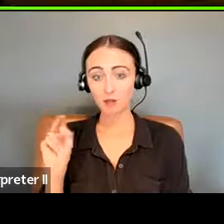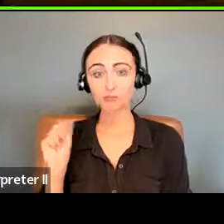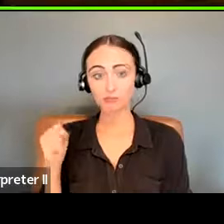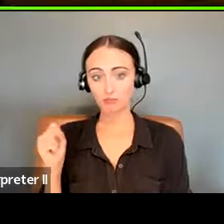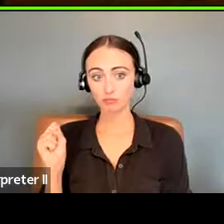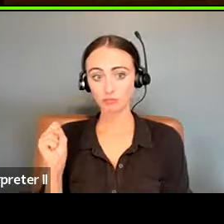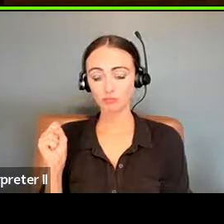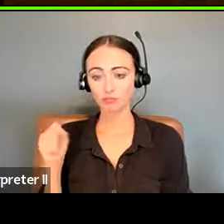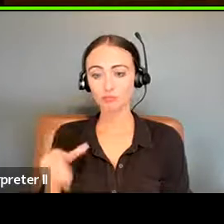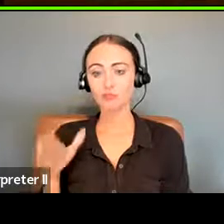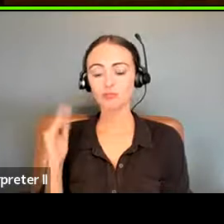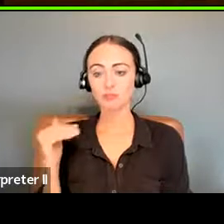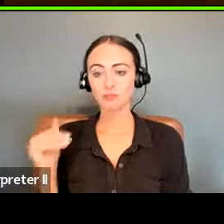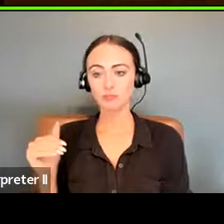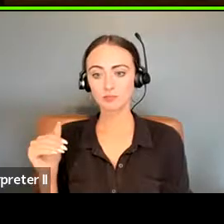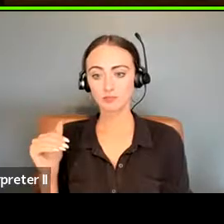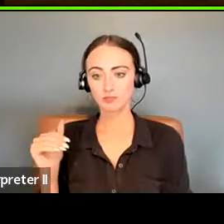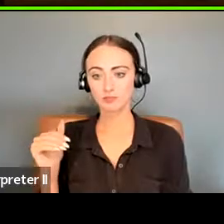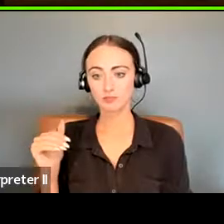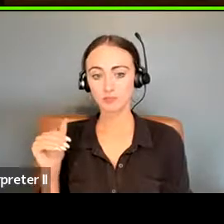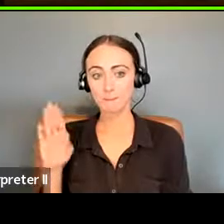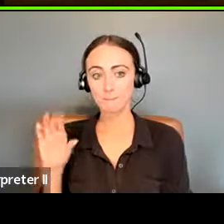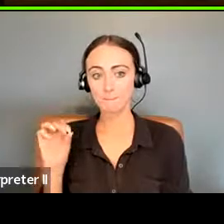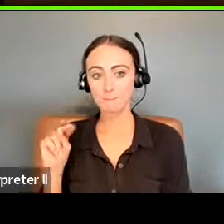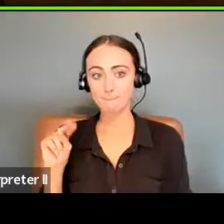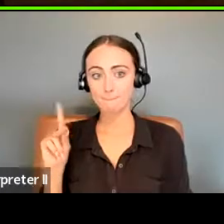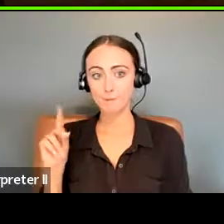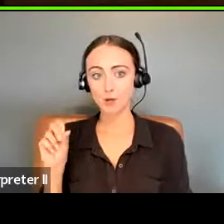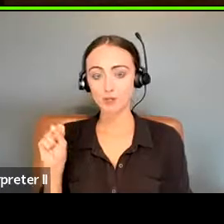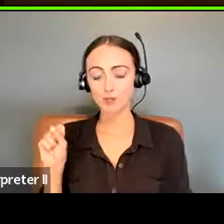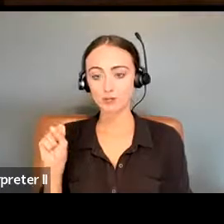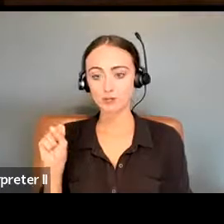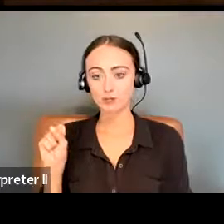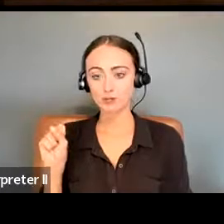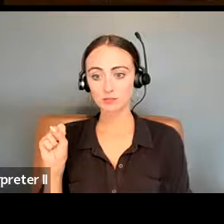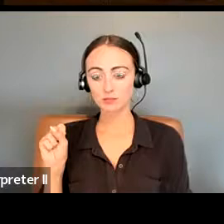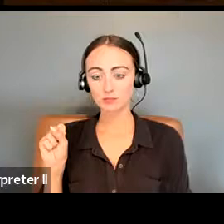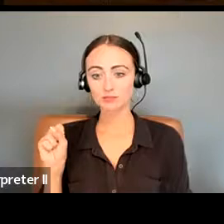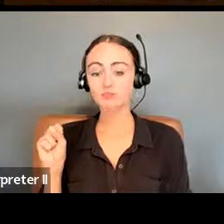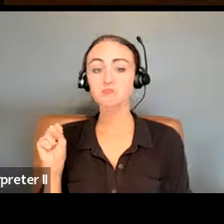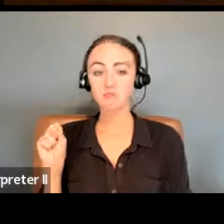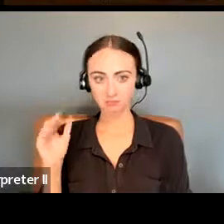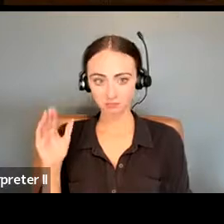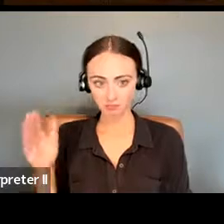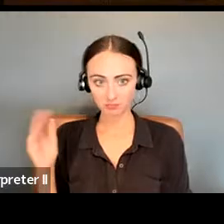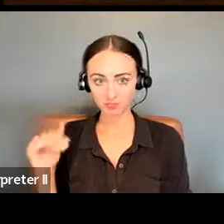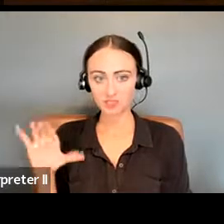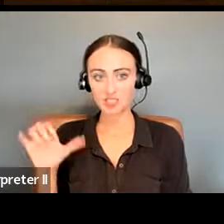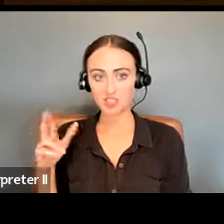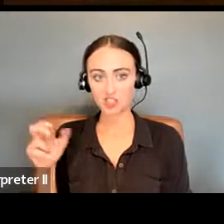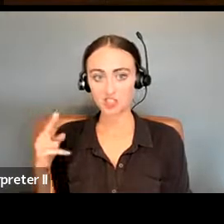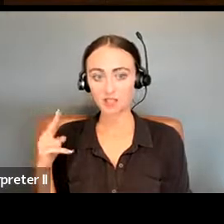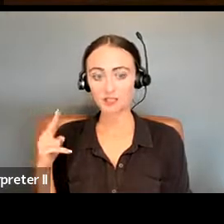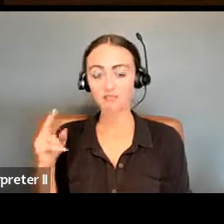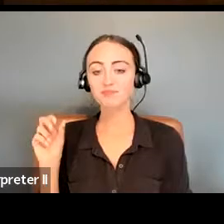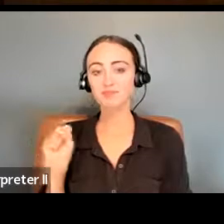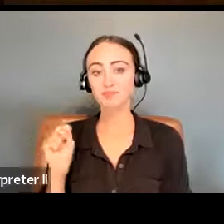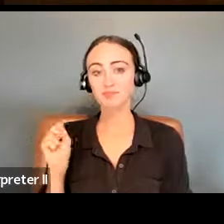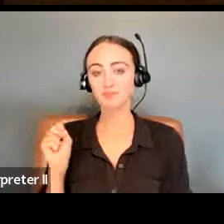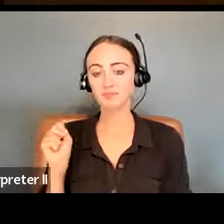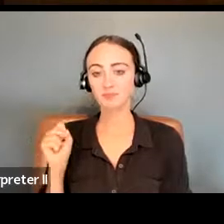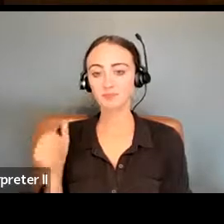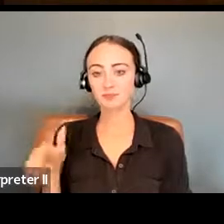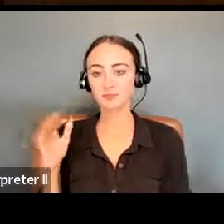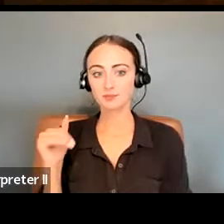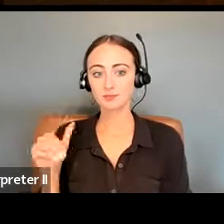Yes. Allen votes yes. Councilmember Bonds, Yes. Councilmember Bonds votes yes. Councilmember Che, Yes. Councilmember Che votes